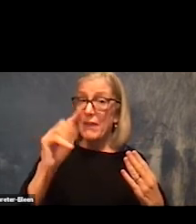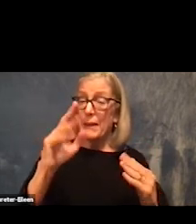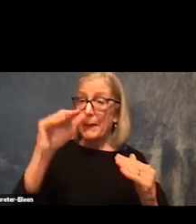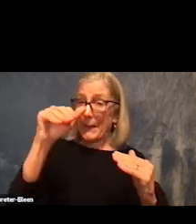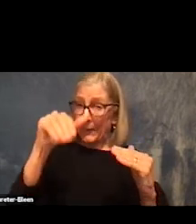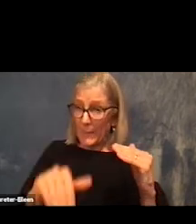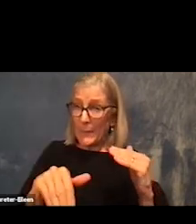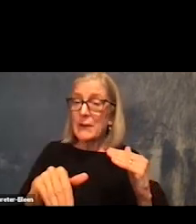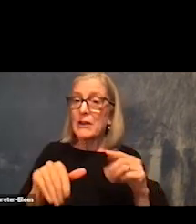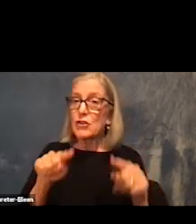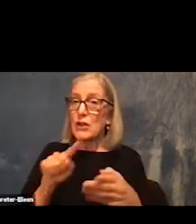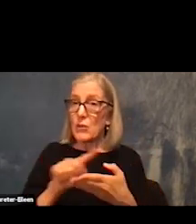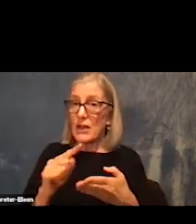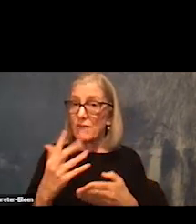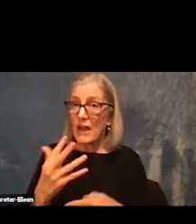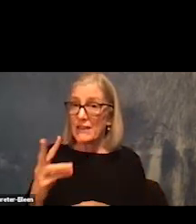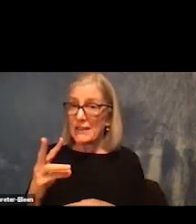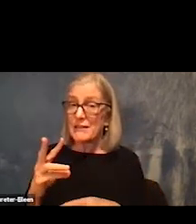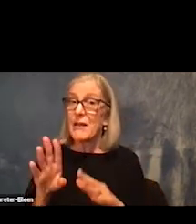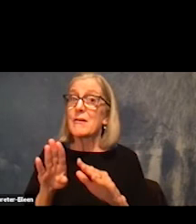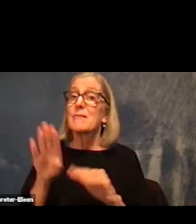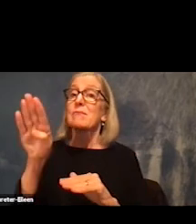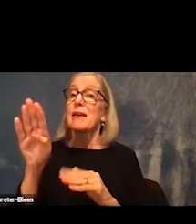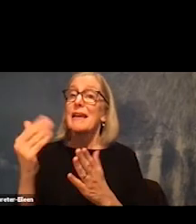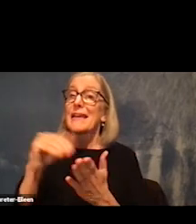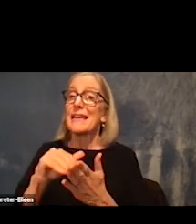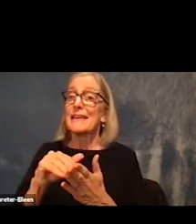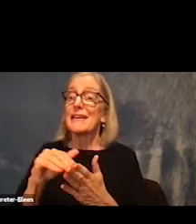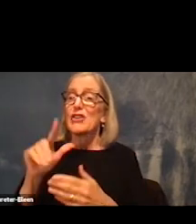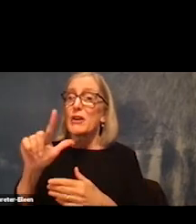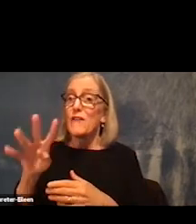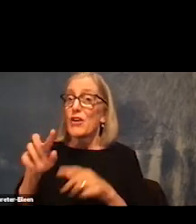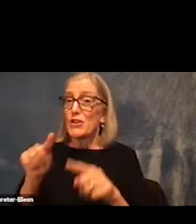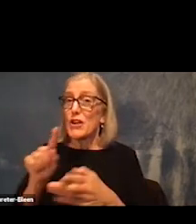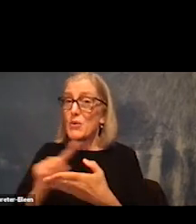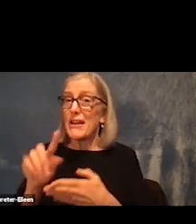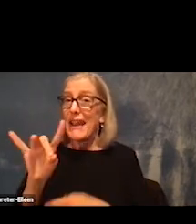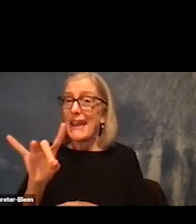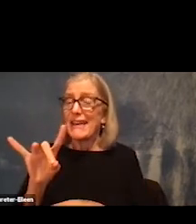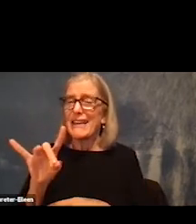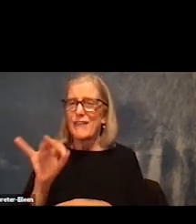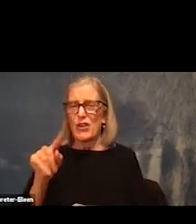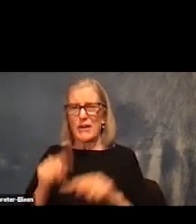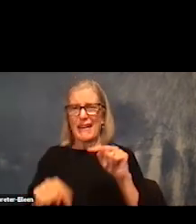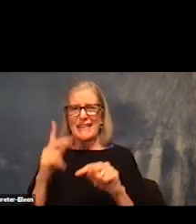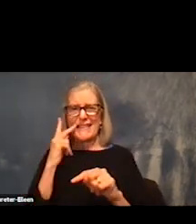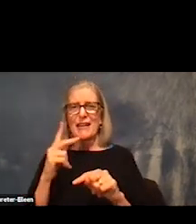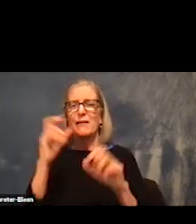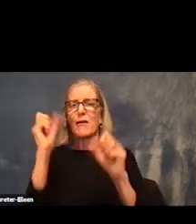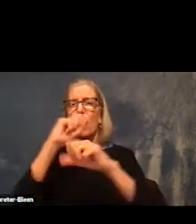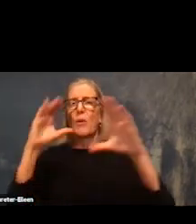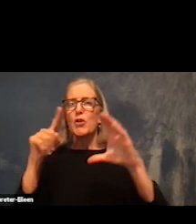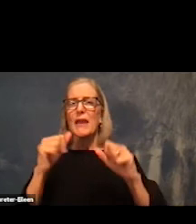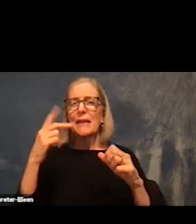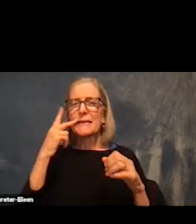weeks 5 and 6, rising again to a high of 24 in week 8. So if you can't see it, hopefully you can picture kind of the ups and